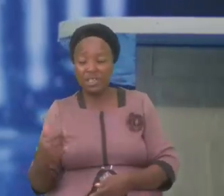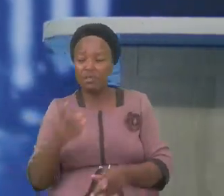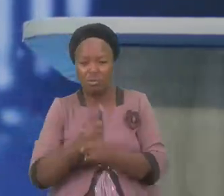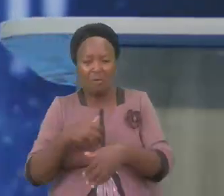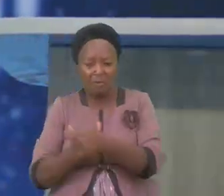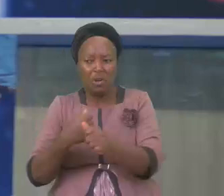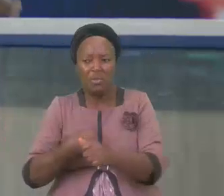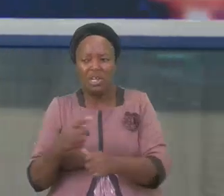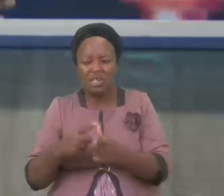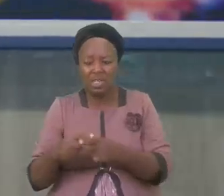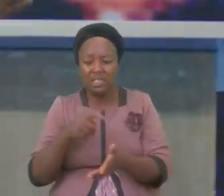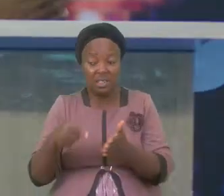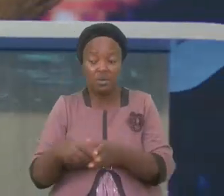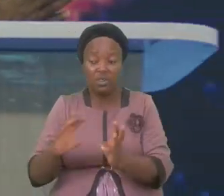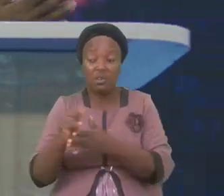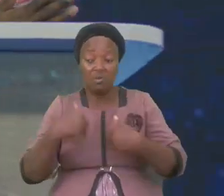Because that is what